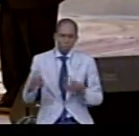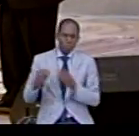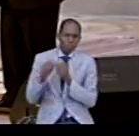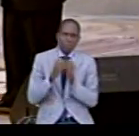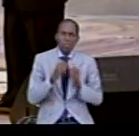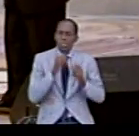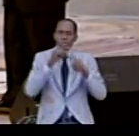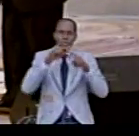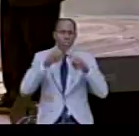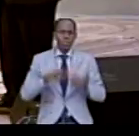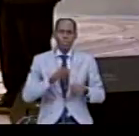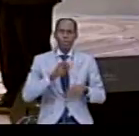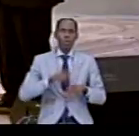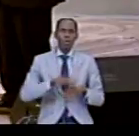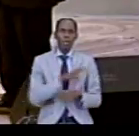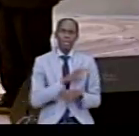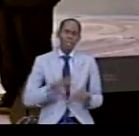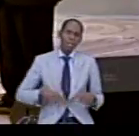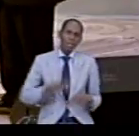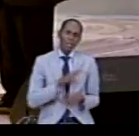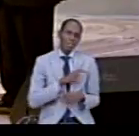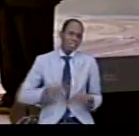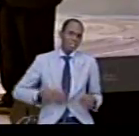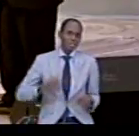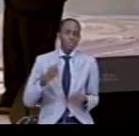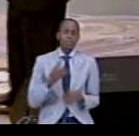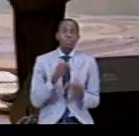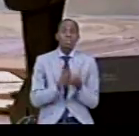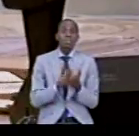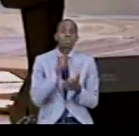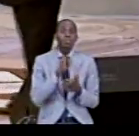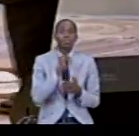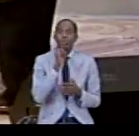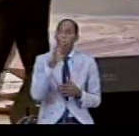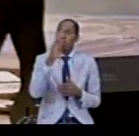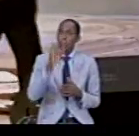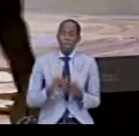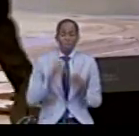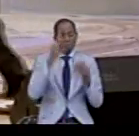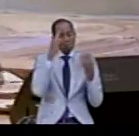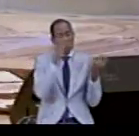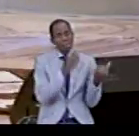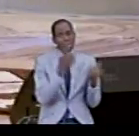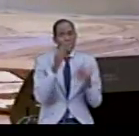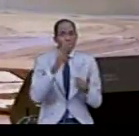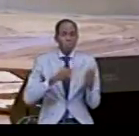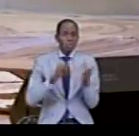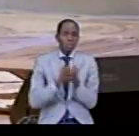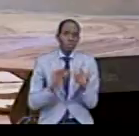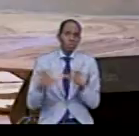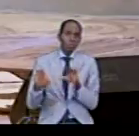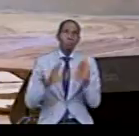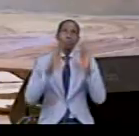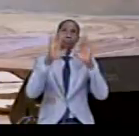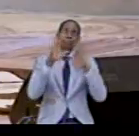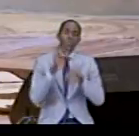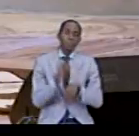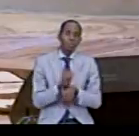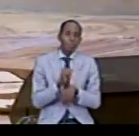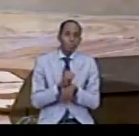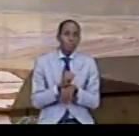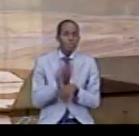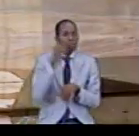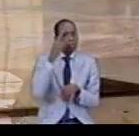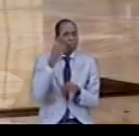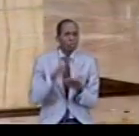depending on Christ and Christ alone that's not by faith the people that walk miracles for the